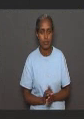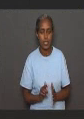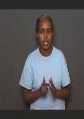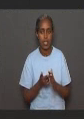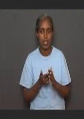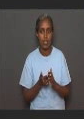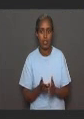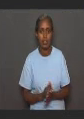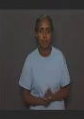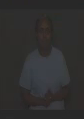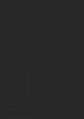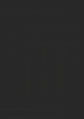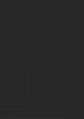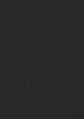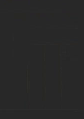Begin.